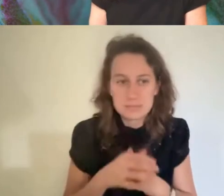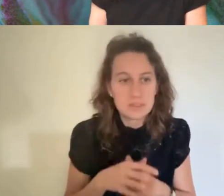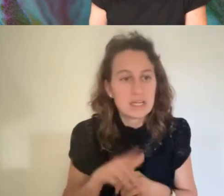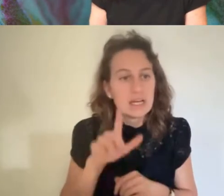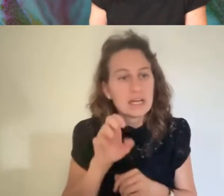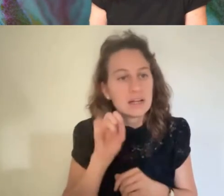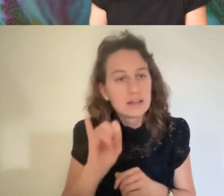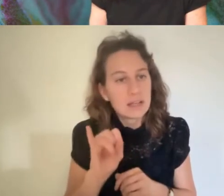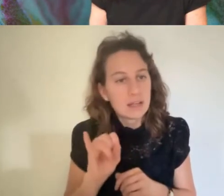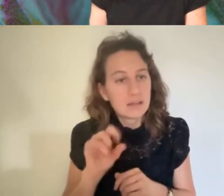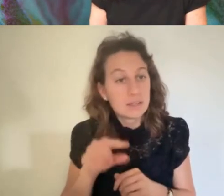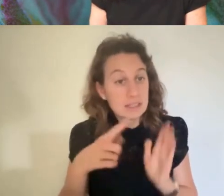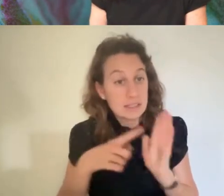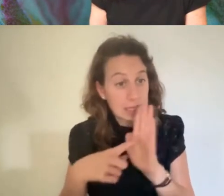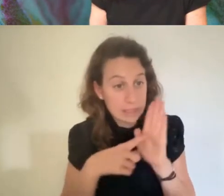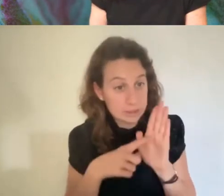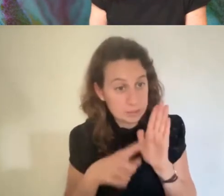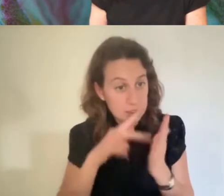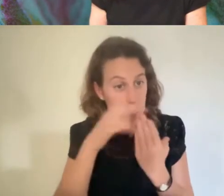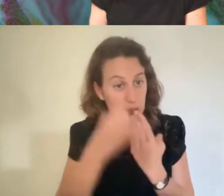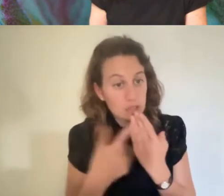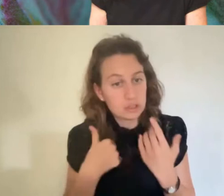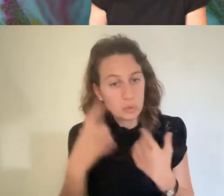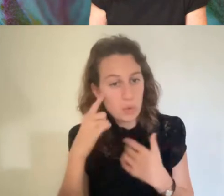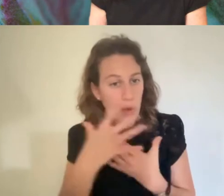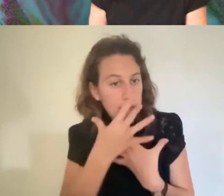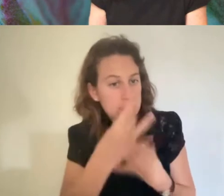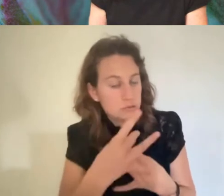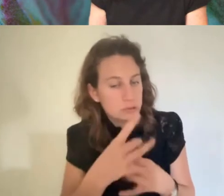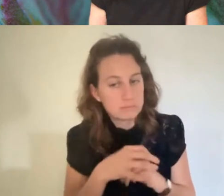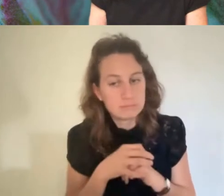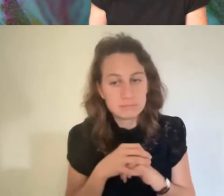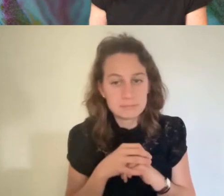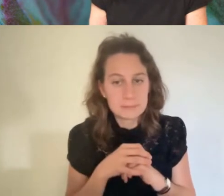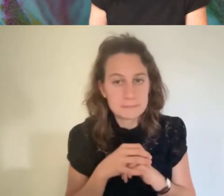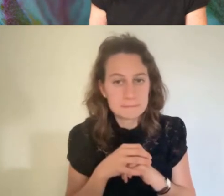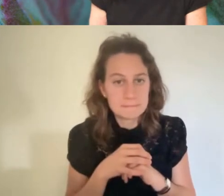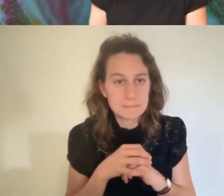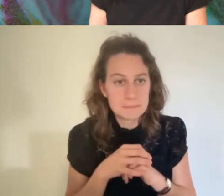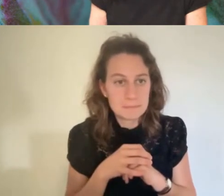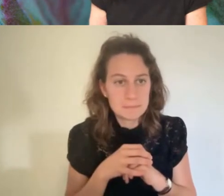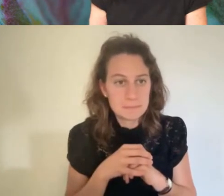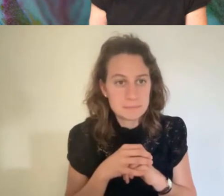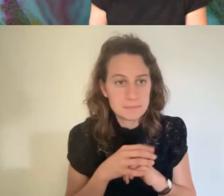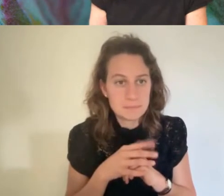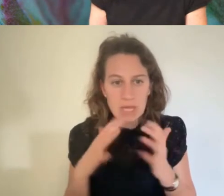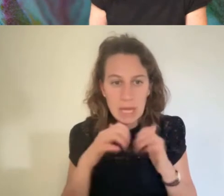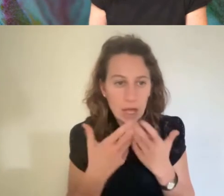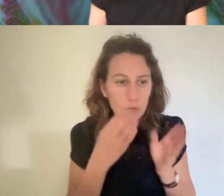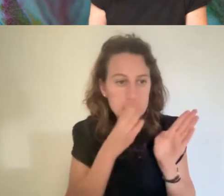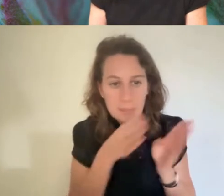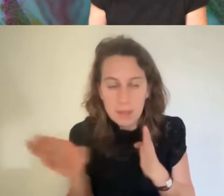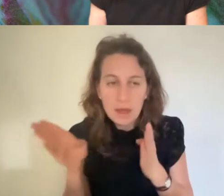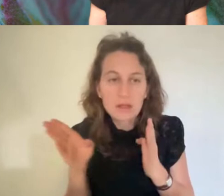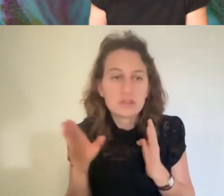what was it about the exhibition project then that drew you to it? And how did the extension of like planning the artworks, thanks to